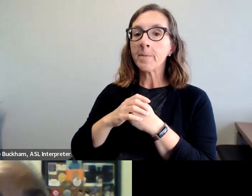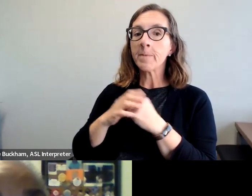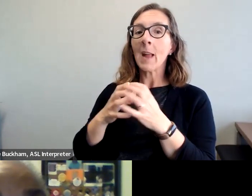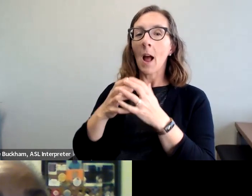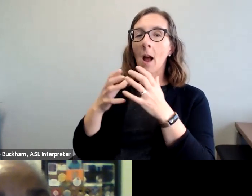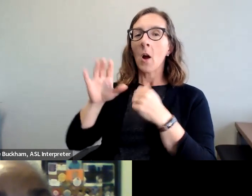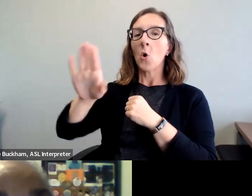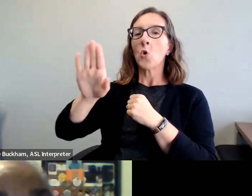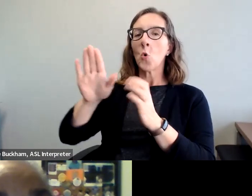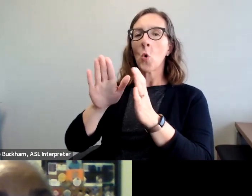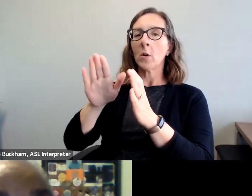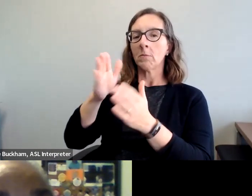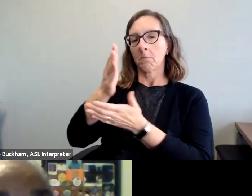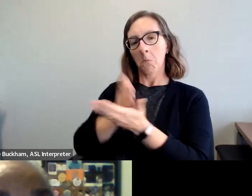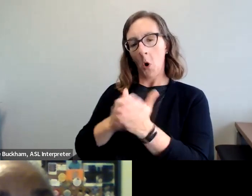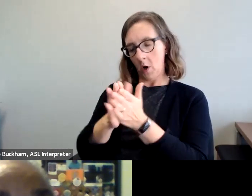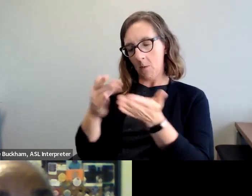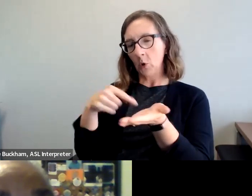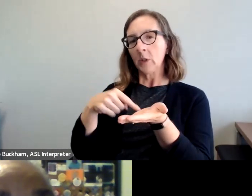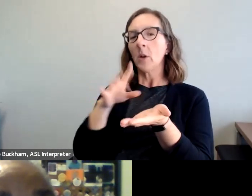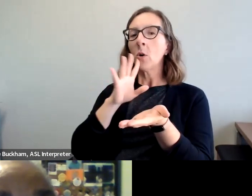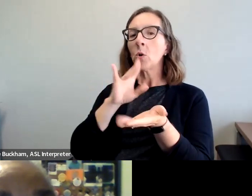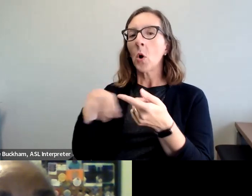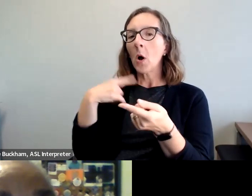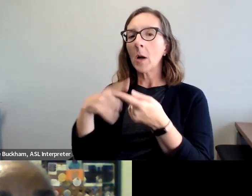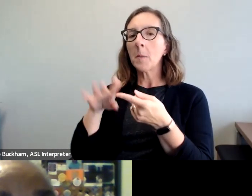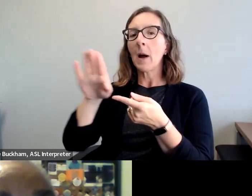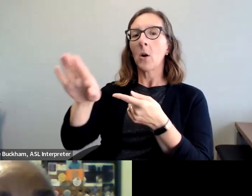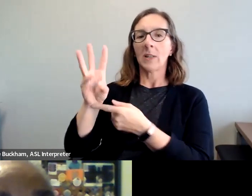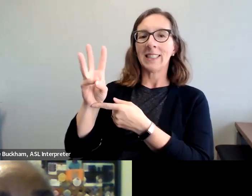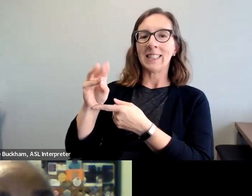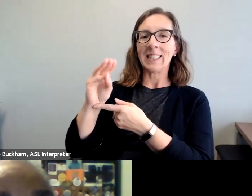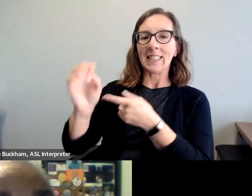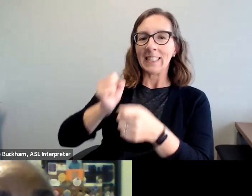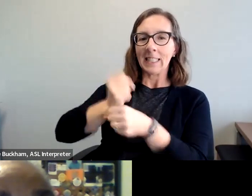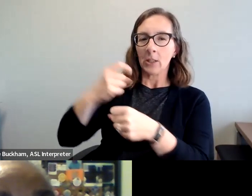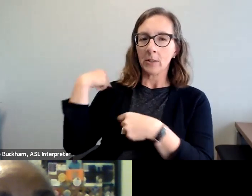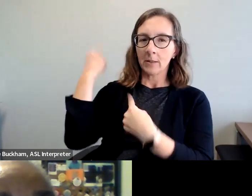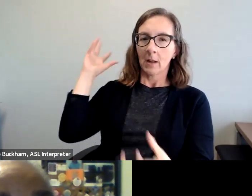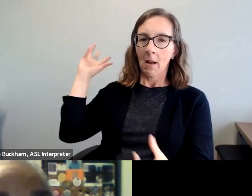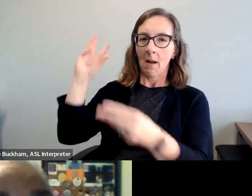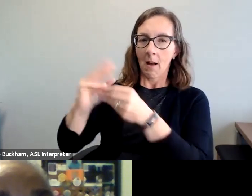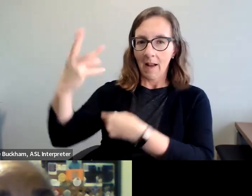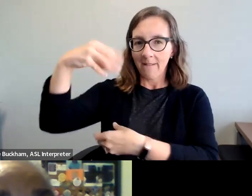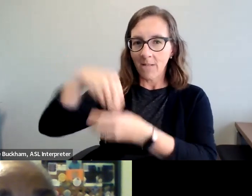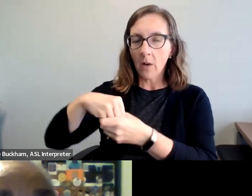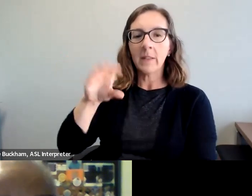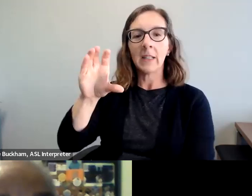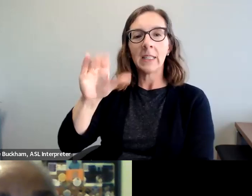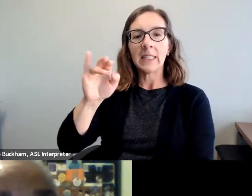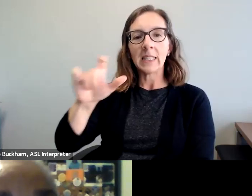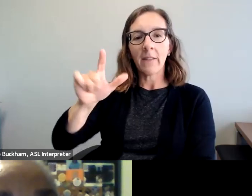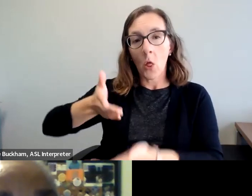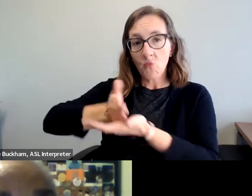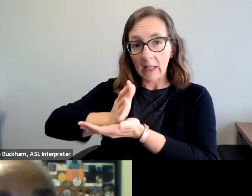your chapter opens up with information about your 60 years of involvement in the civil rights movement. As a student